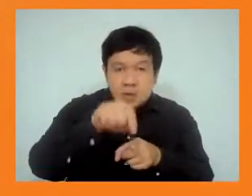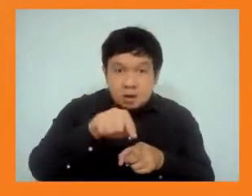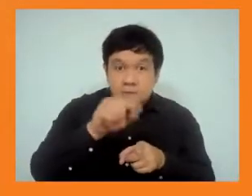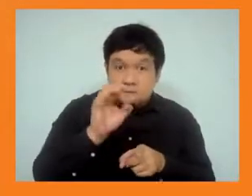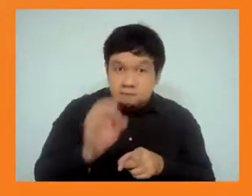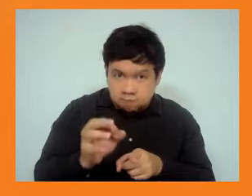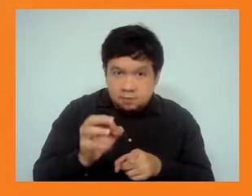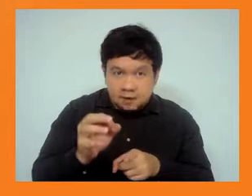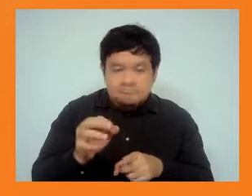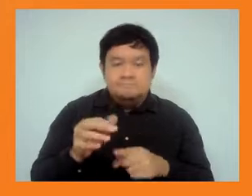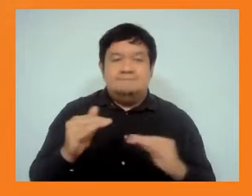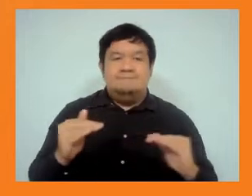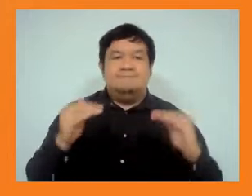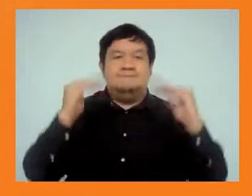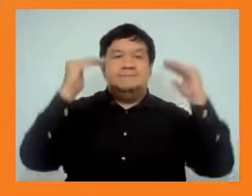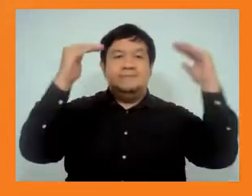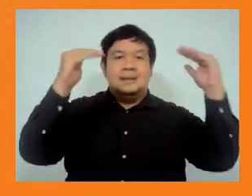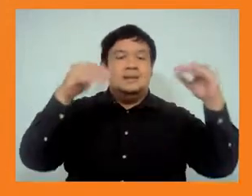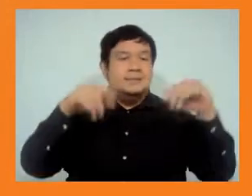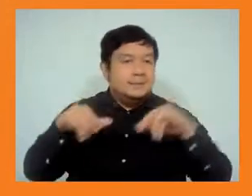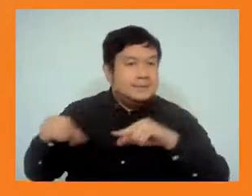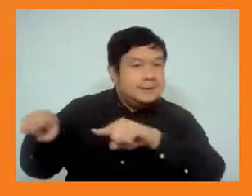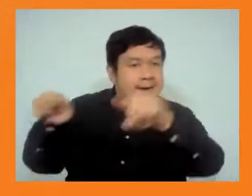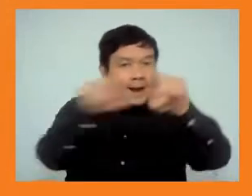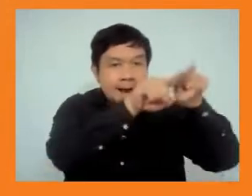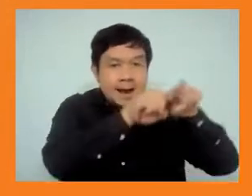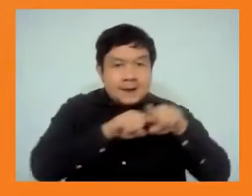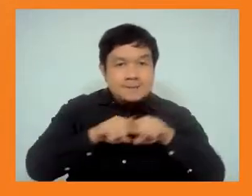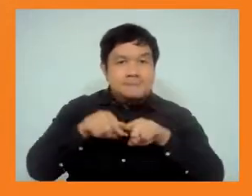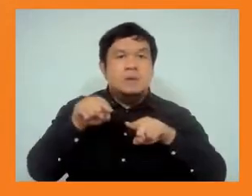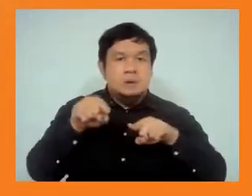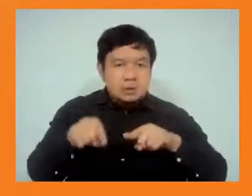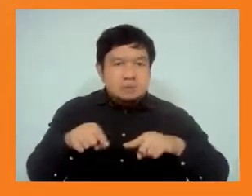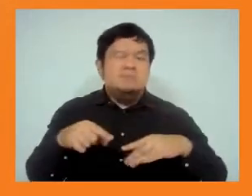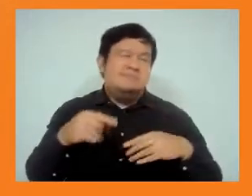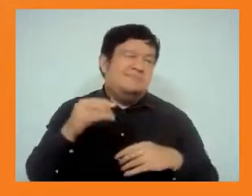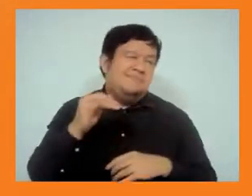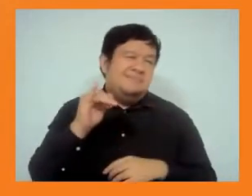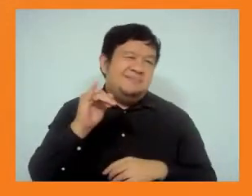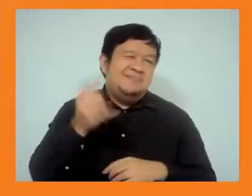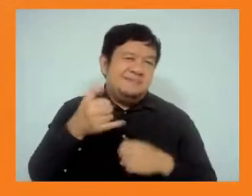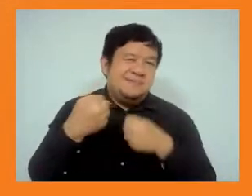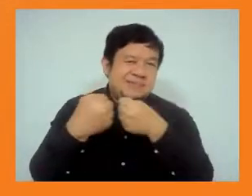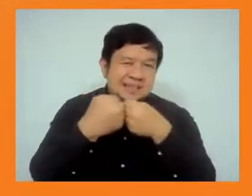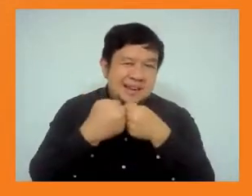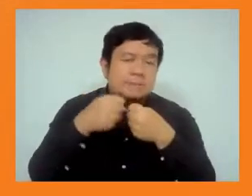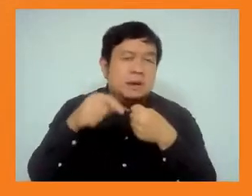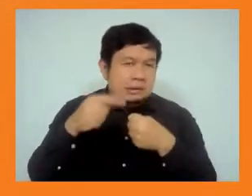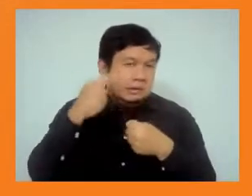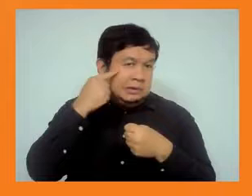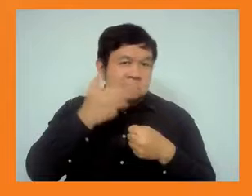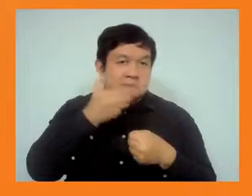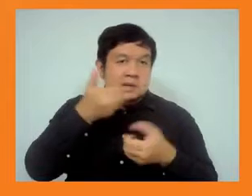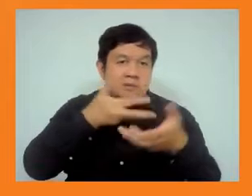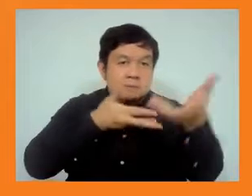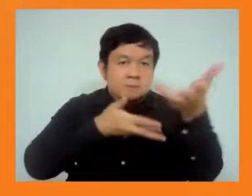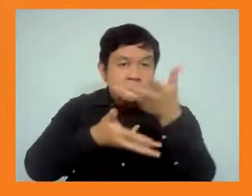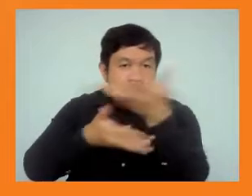Bank president. These are acceptable losses in the name of development, according to the narrative proposed